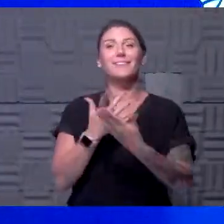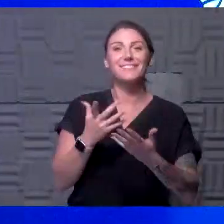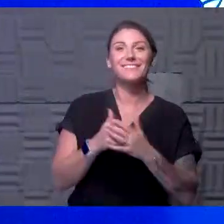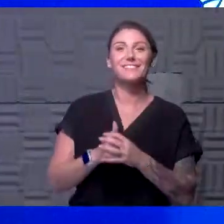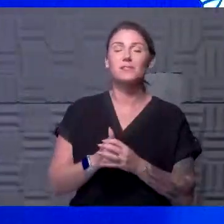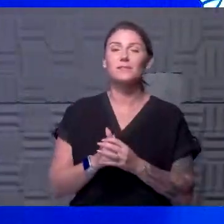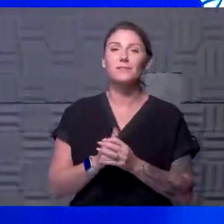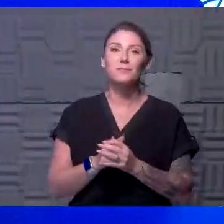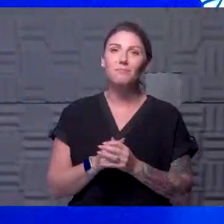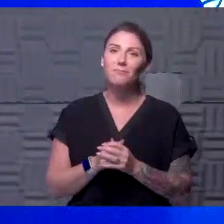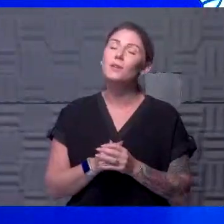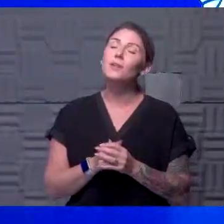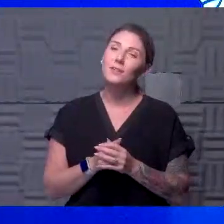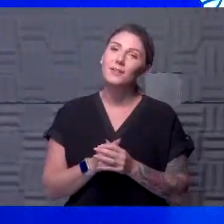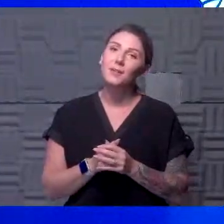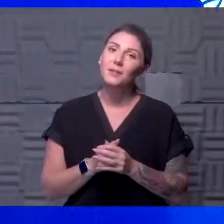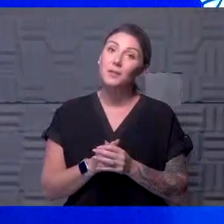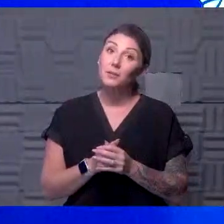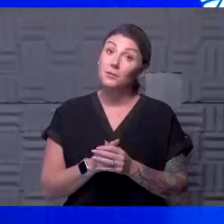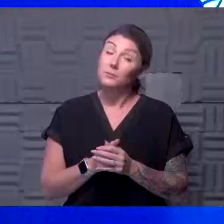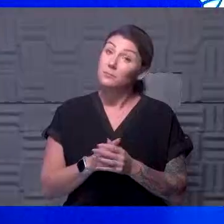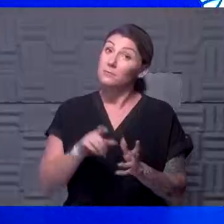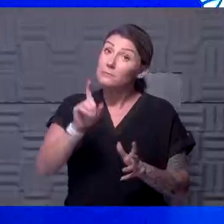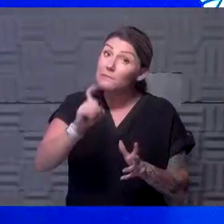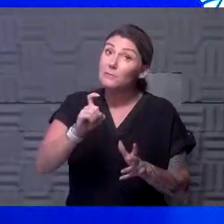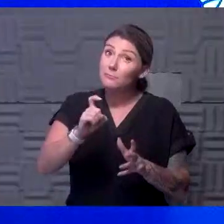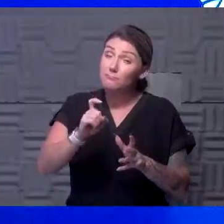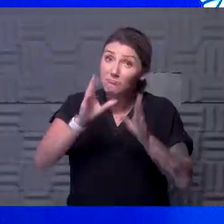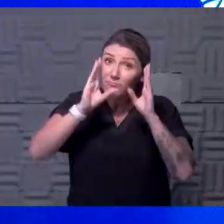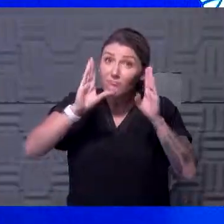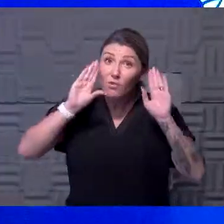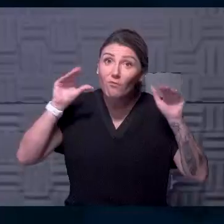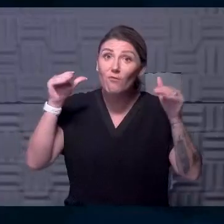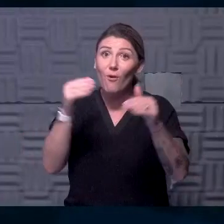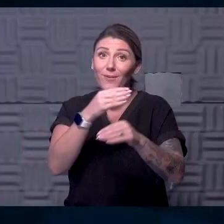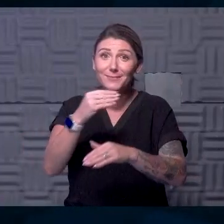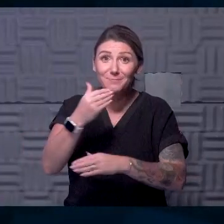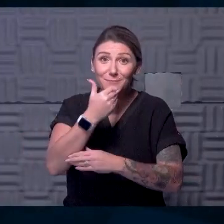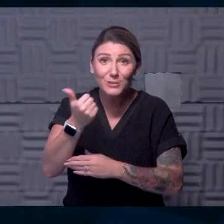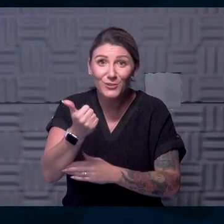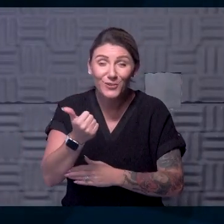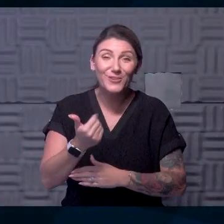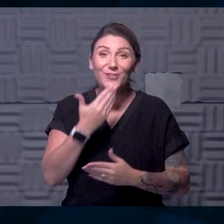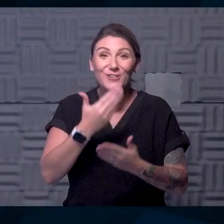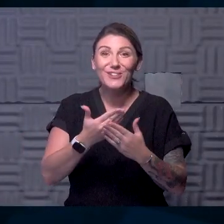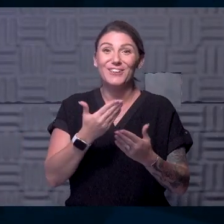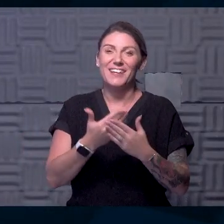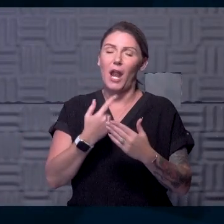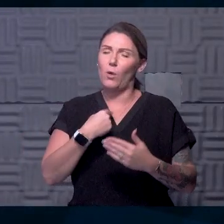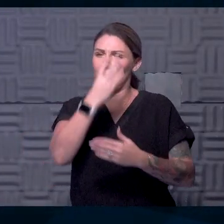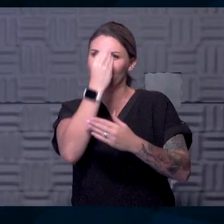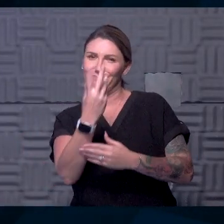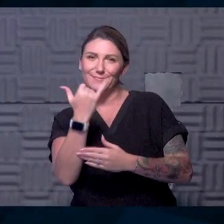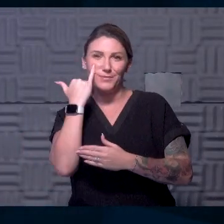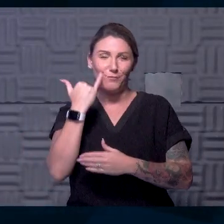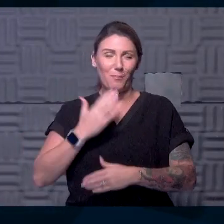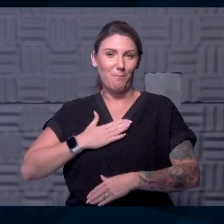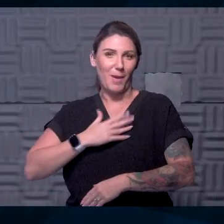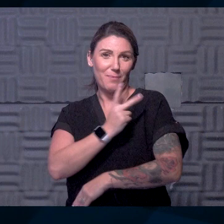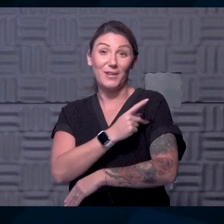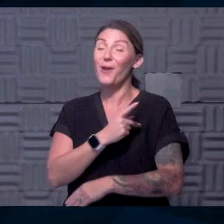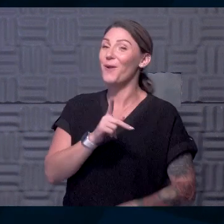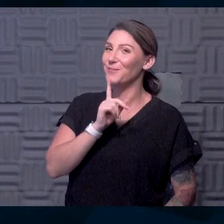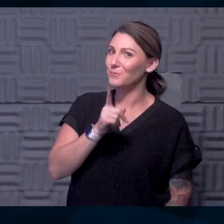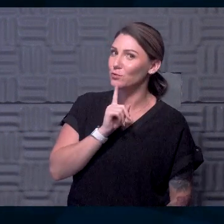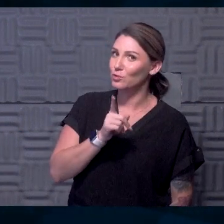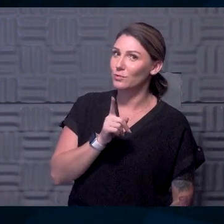Just be good out there, because that's what I would tell you if you were my patient. So just saying. Oh, for sure. Yeah,